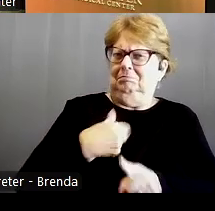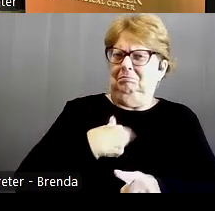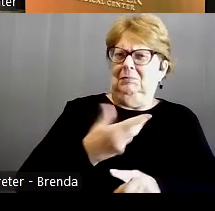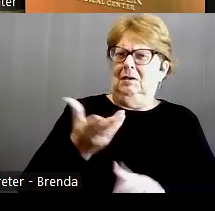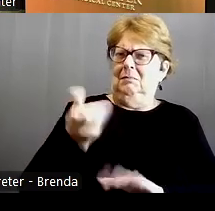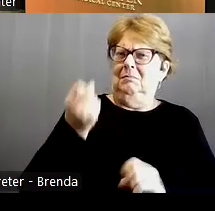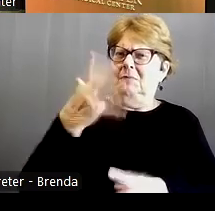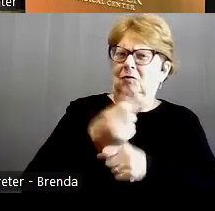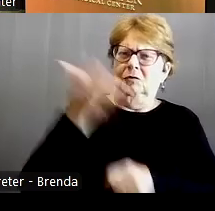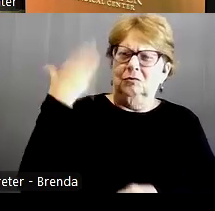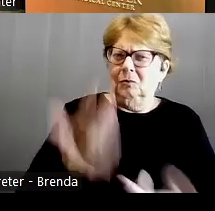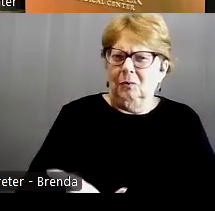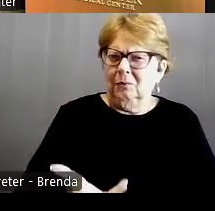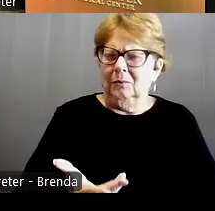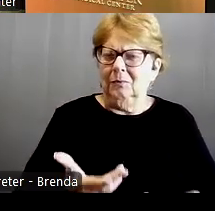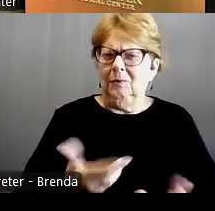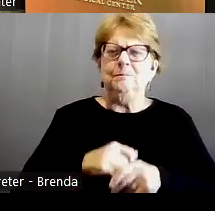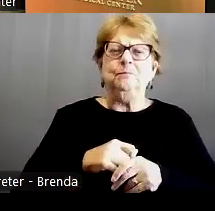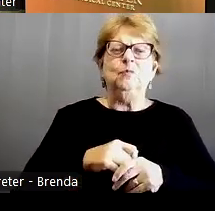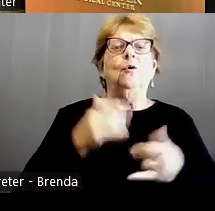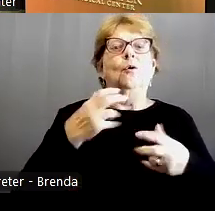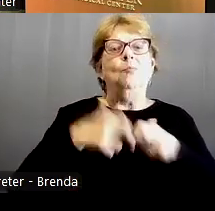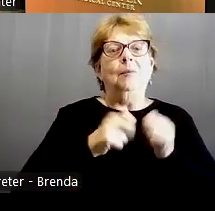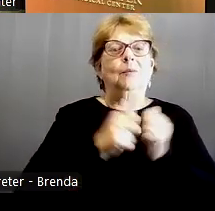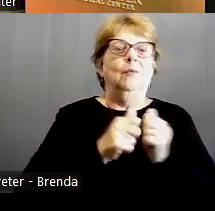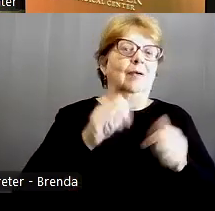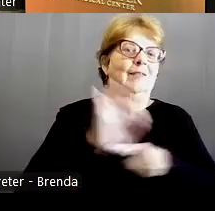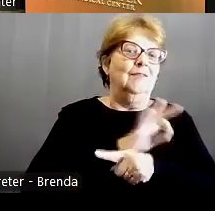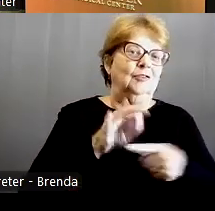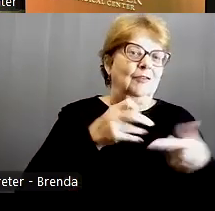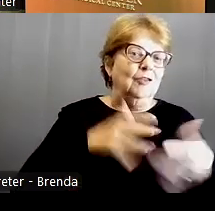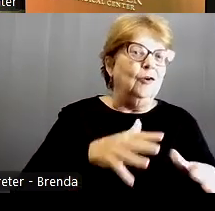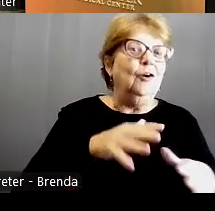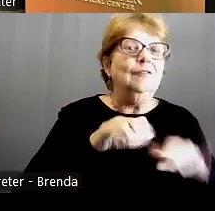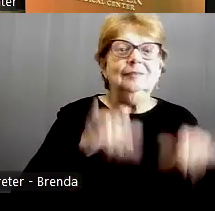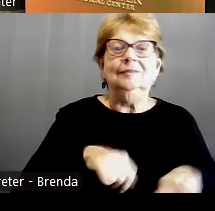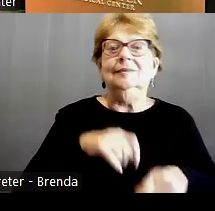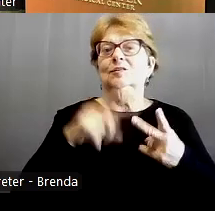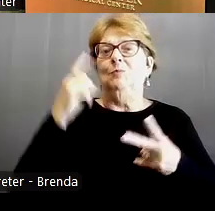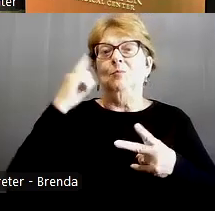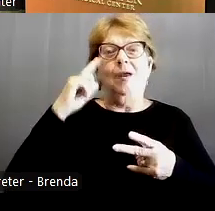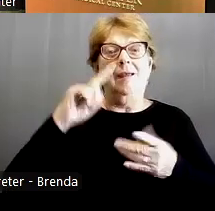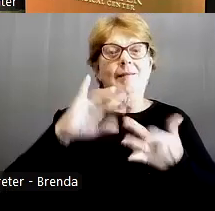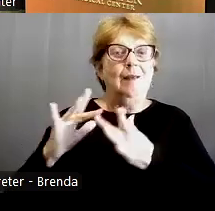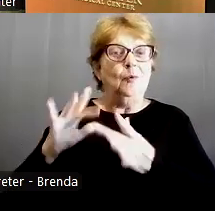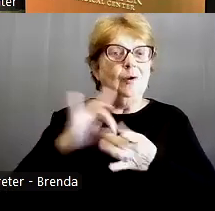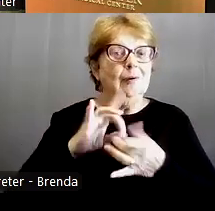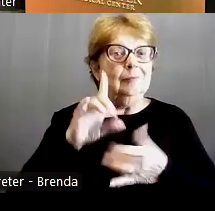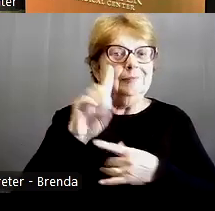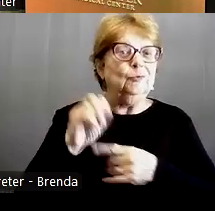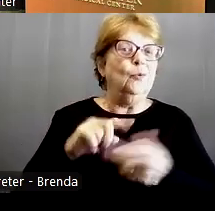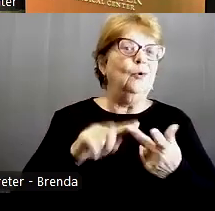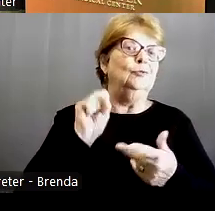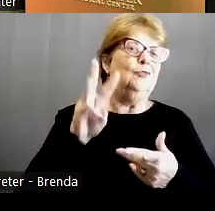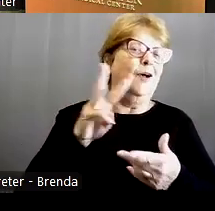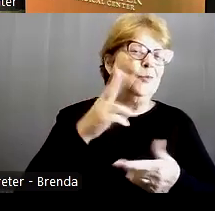The problem with the functioning of the nervous system or a brain network disorder, a software hardware, that can be confusing to